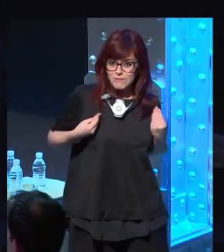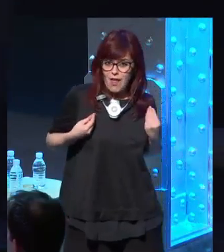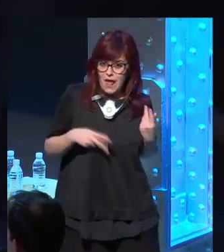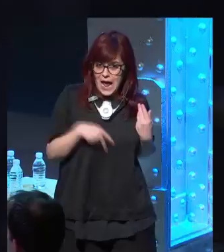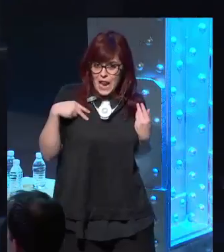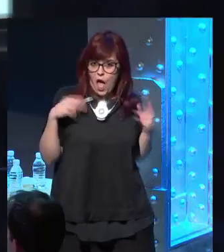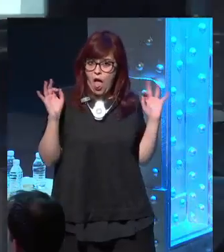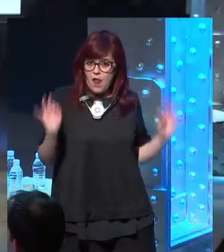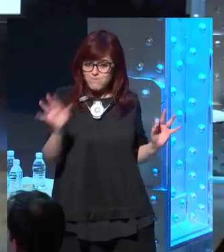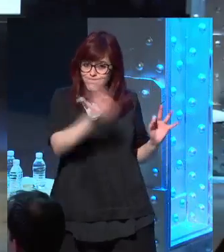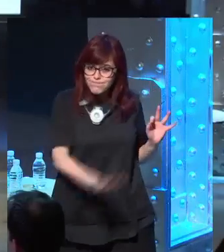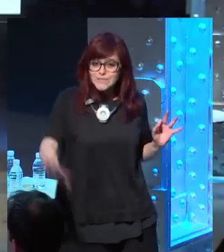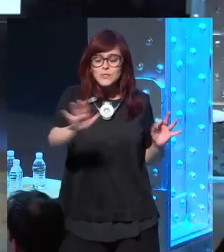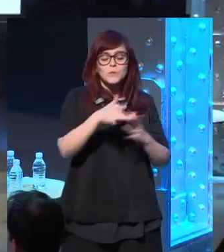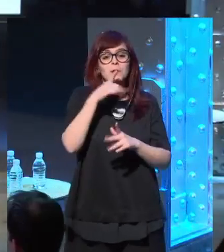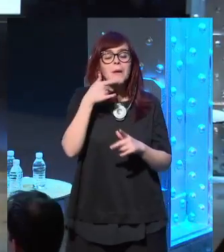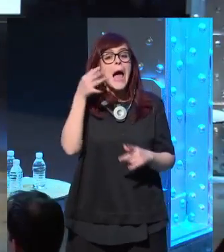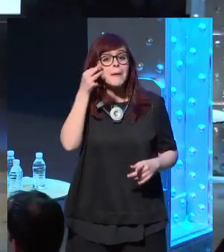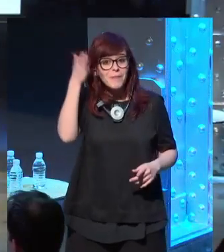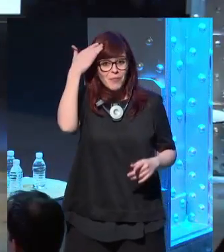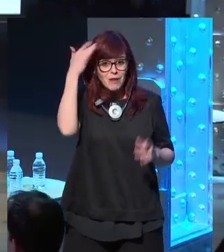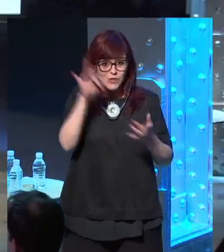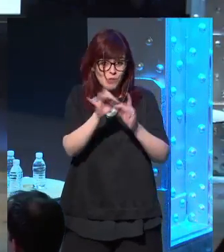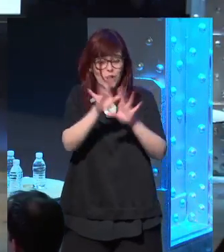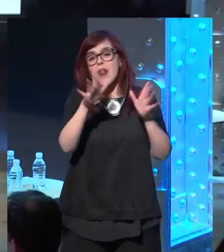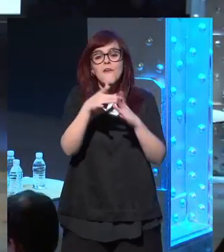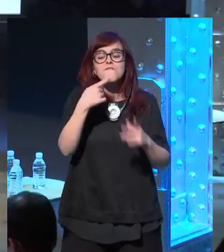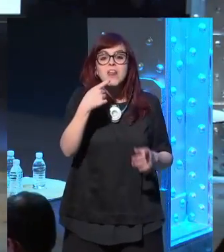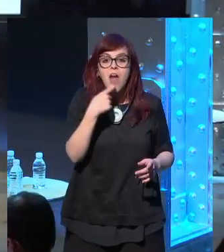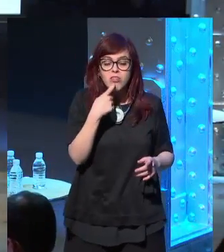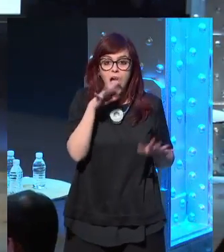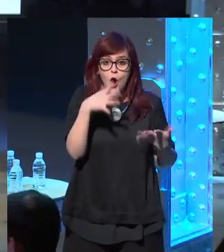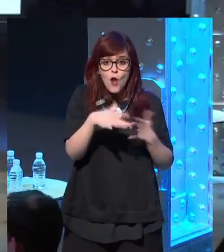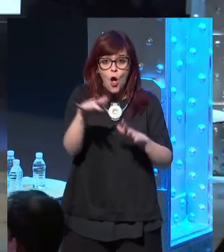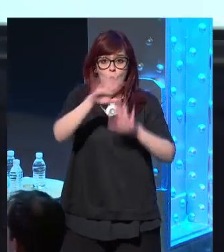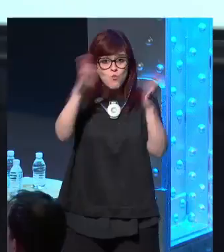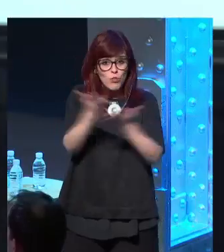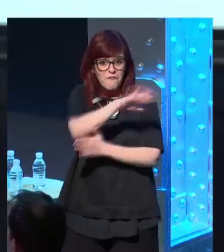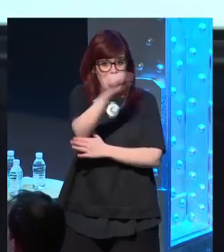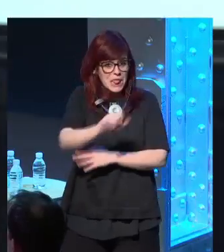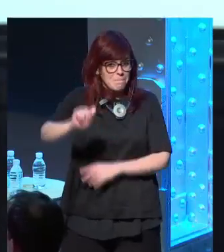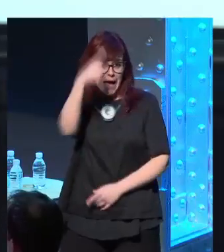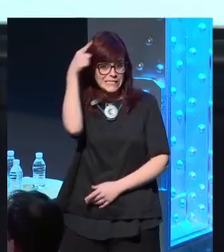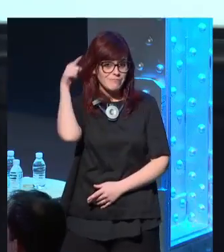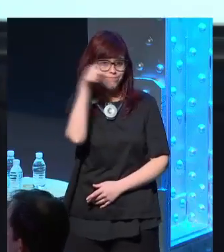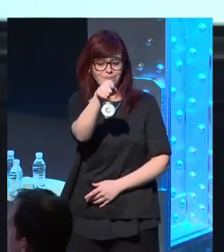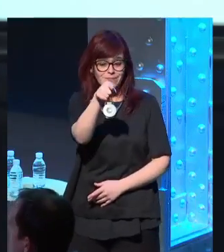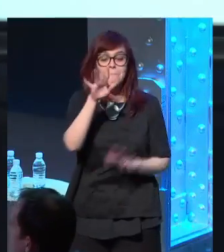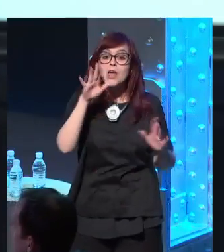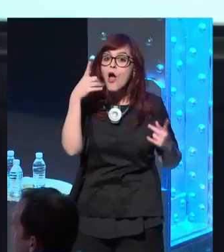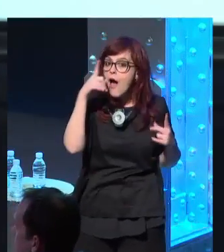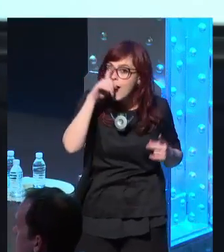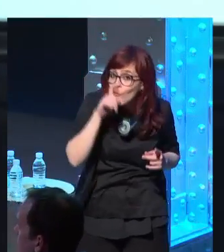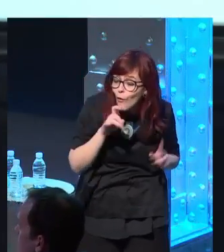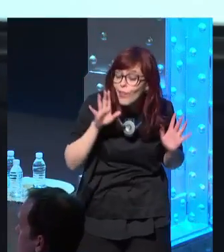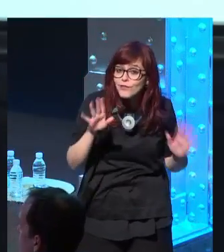are Finland is now the happiest country in the world. But I think it's important to remember that these rankings are based on